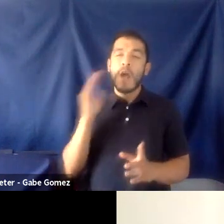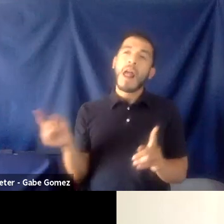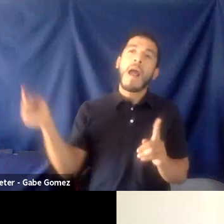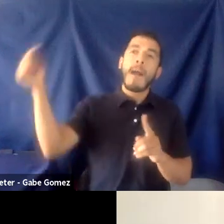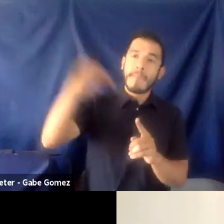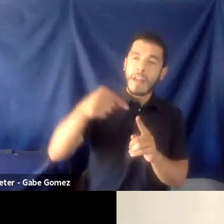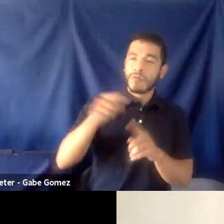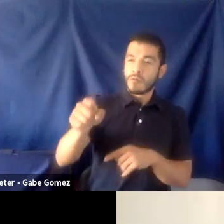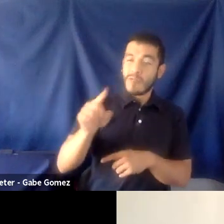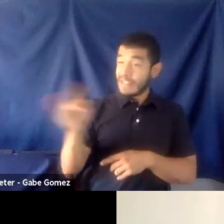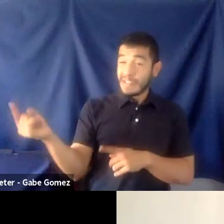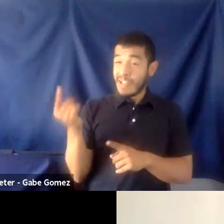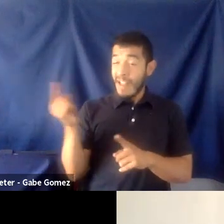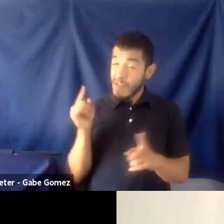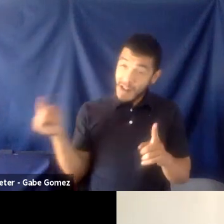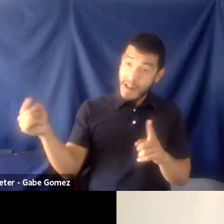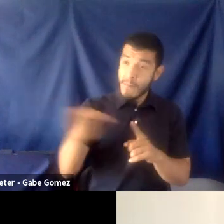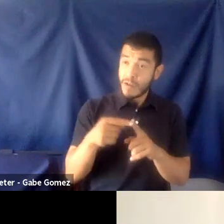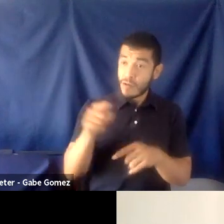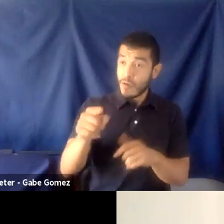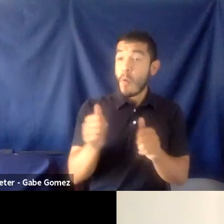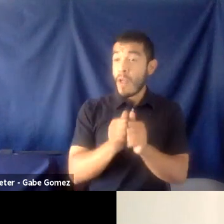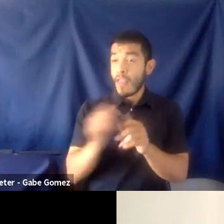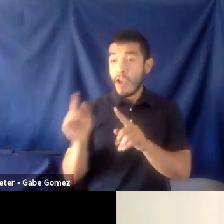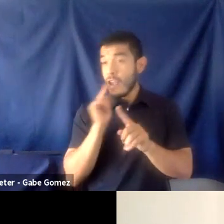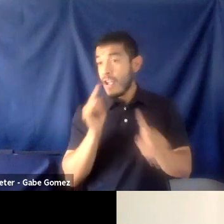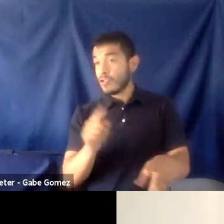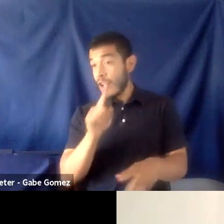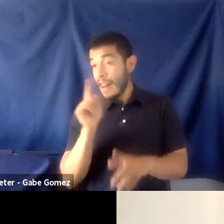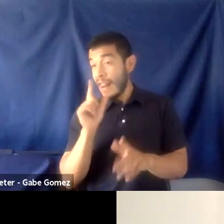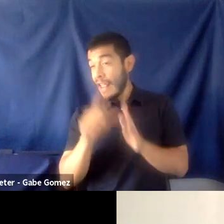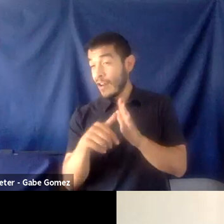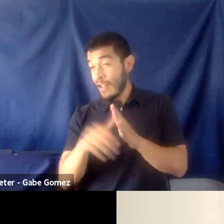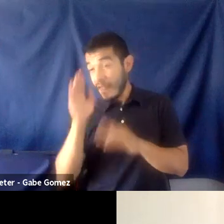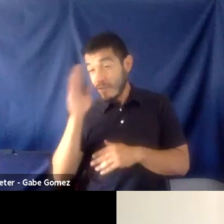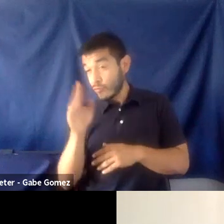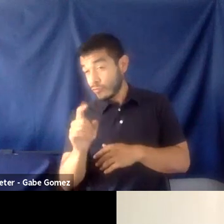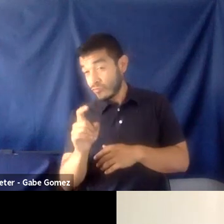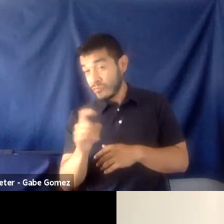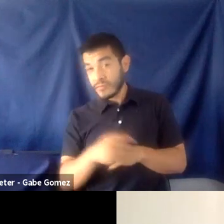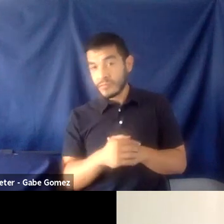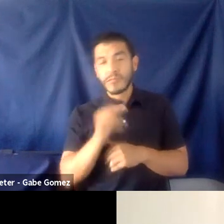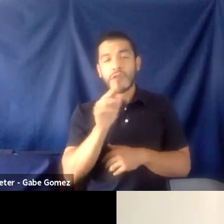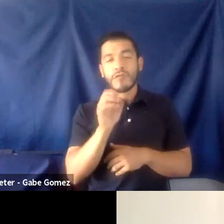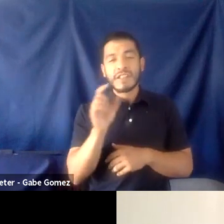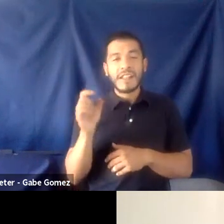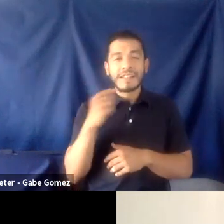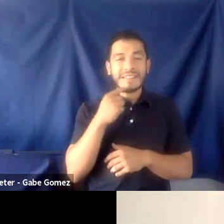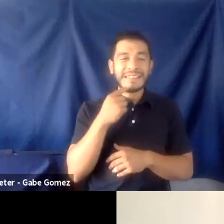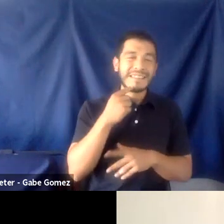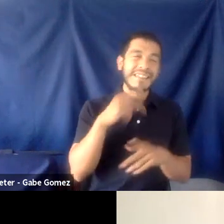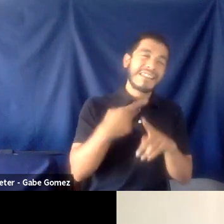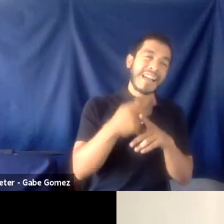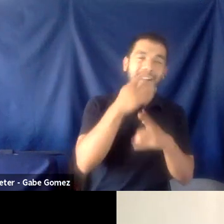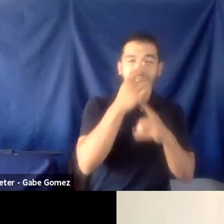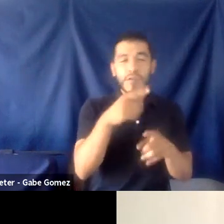back to you with a response on any of those? It's kind of interesting when you make a film, these